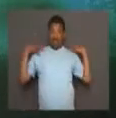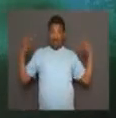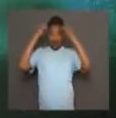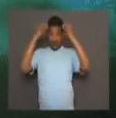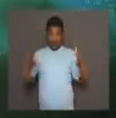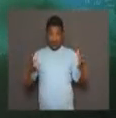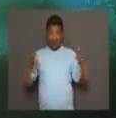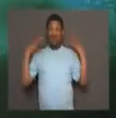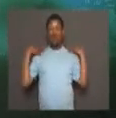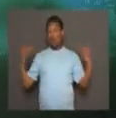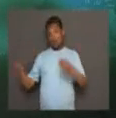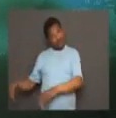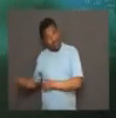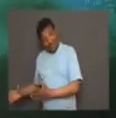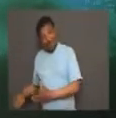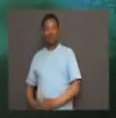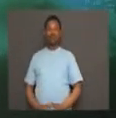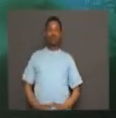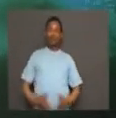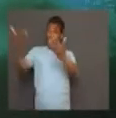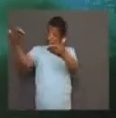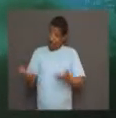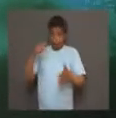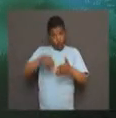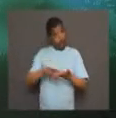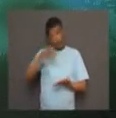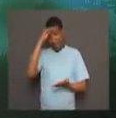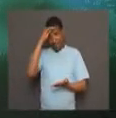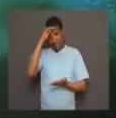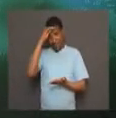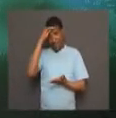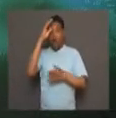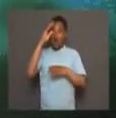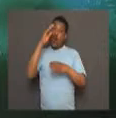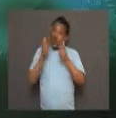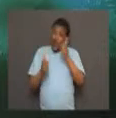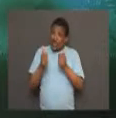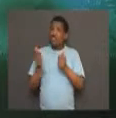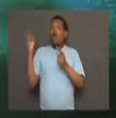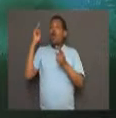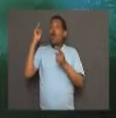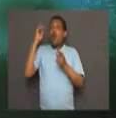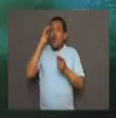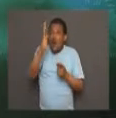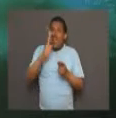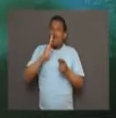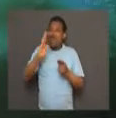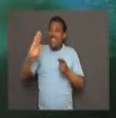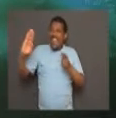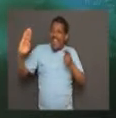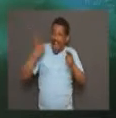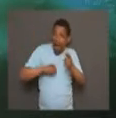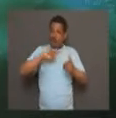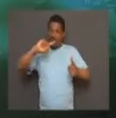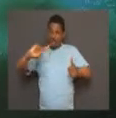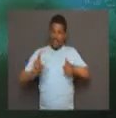Hello, teacher. Hello, students. Welcome to today's lesson, which will be our first on